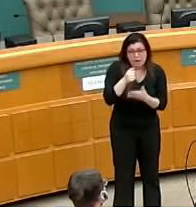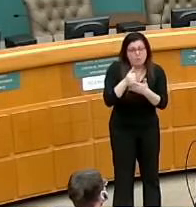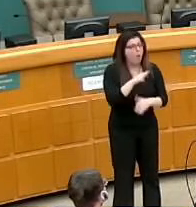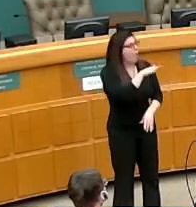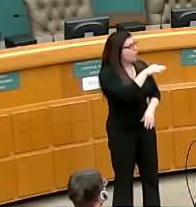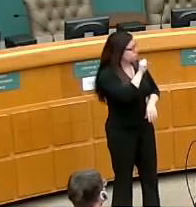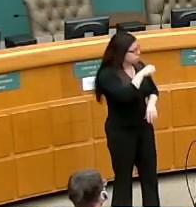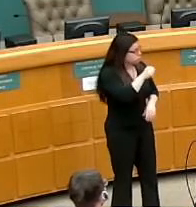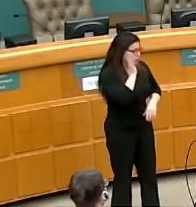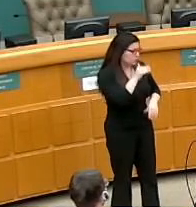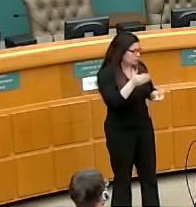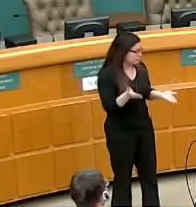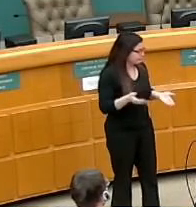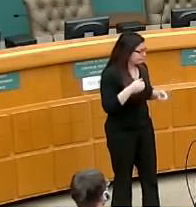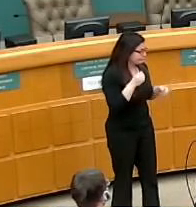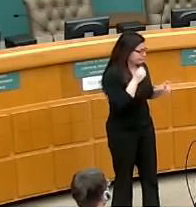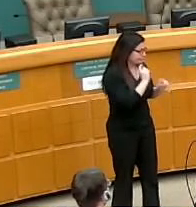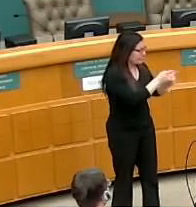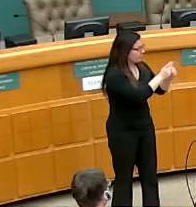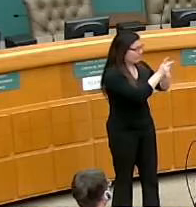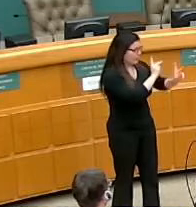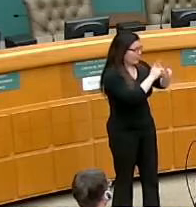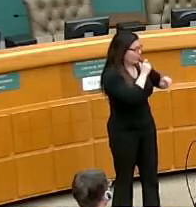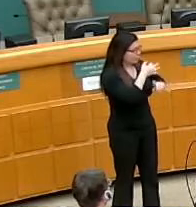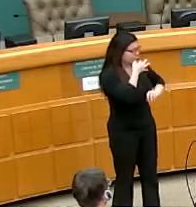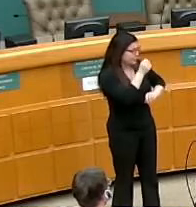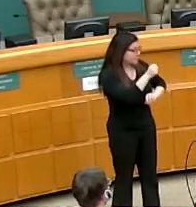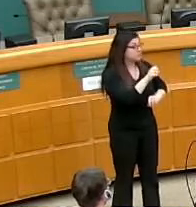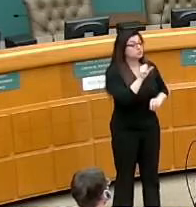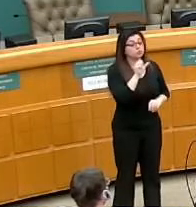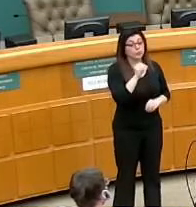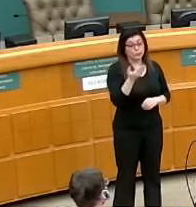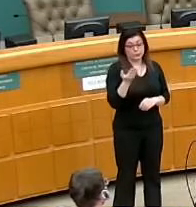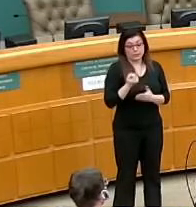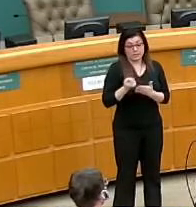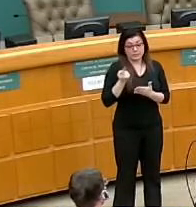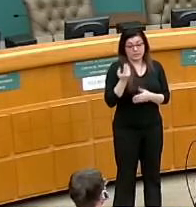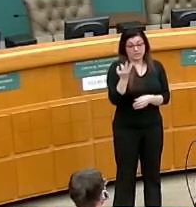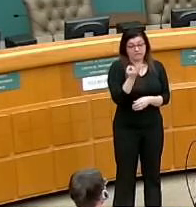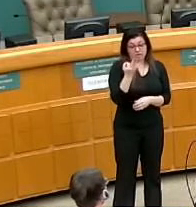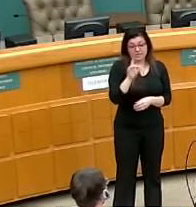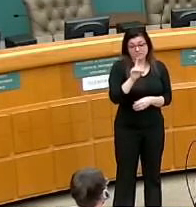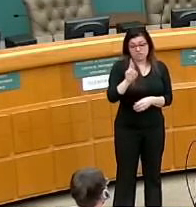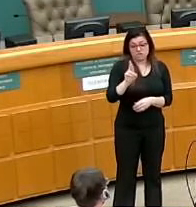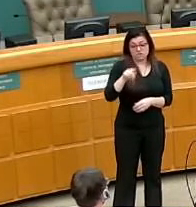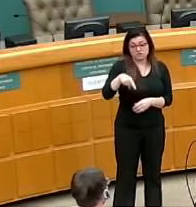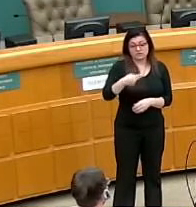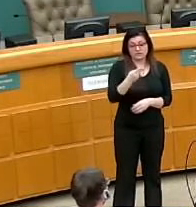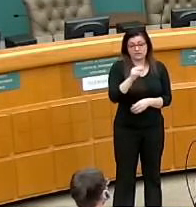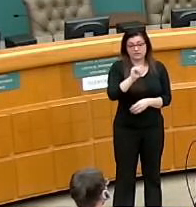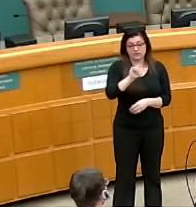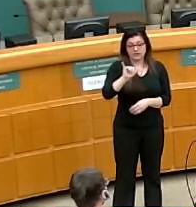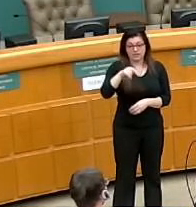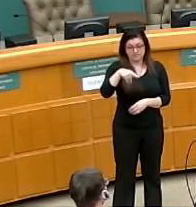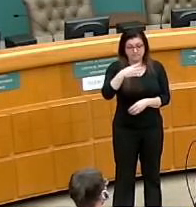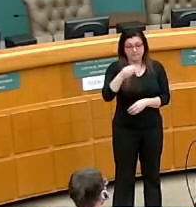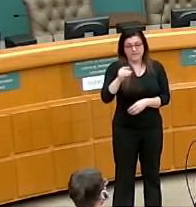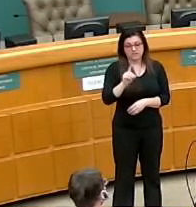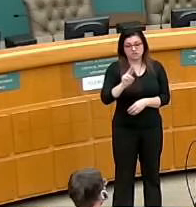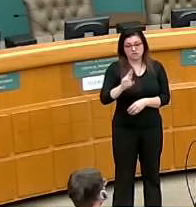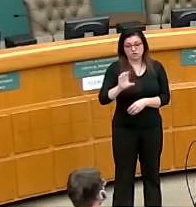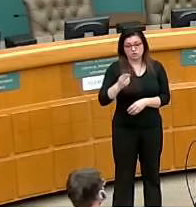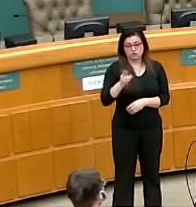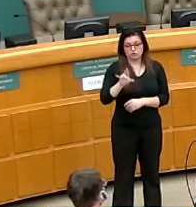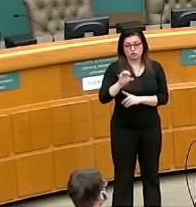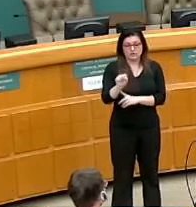project. And last Friday, Dr. Philippe Tissot and Dr. Chris Bird presented the model that showed